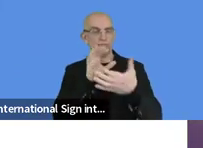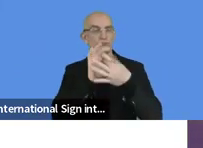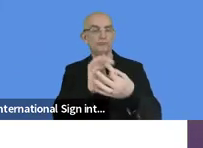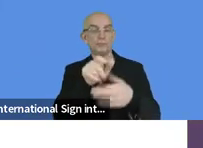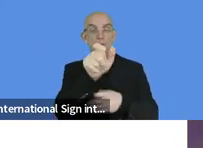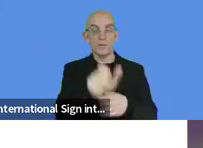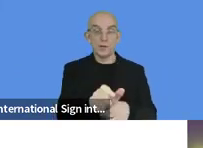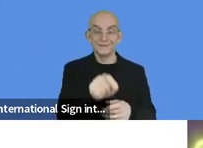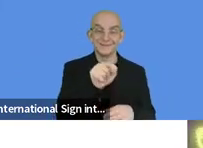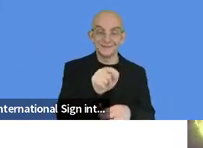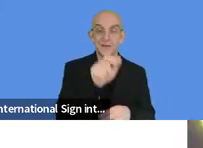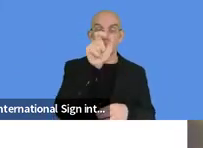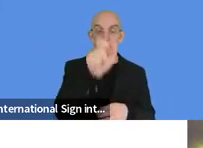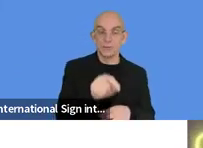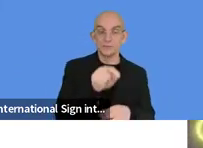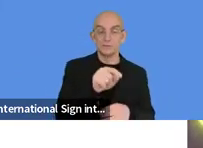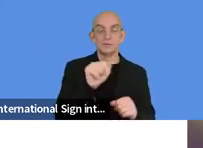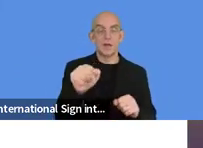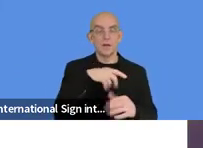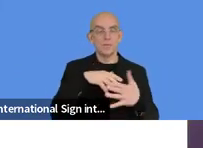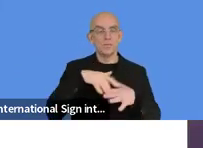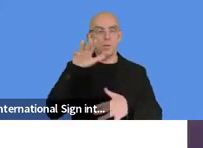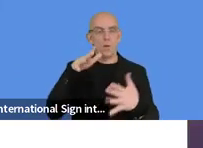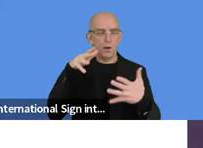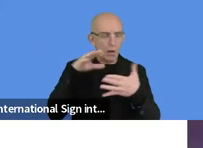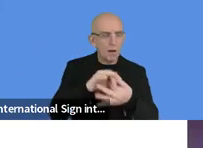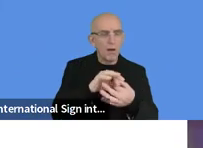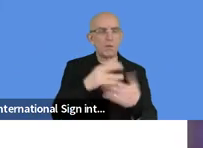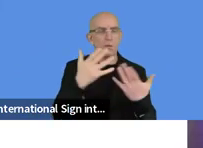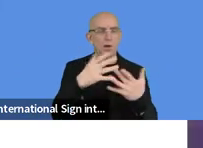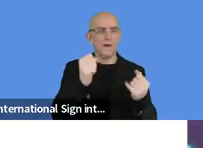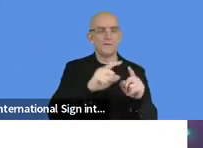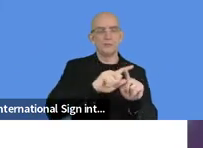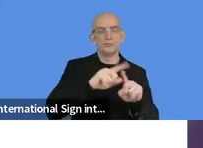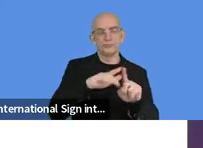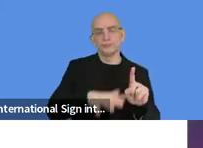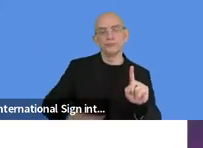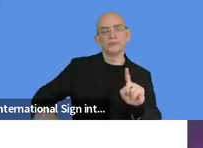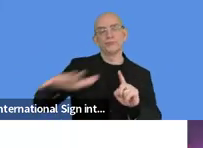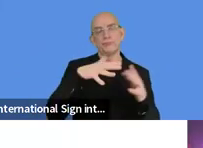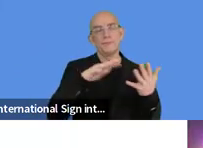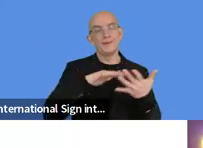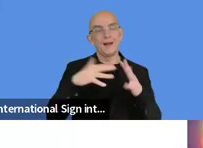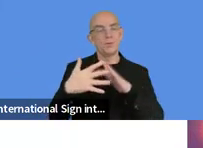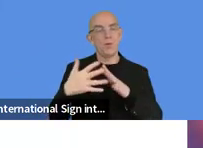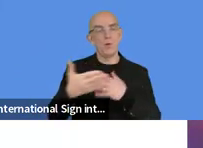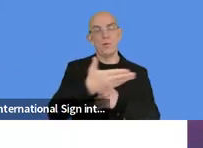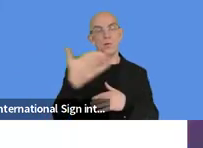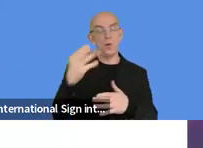partners, and academic institutions to help enable founders to take their initiatives